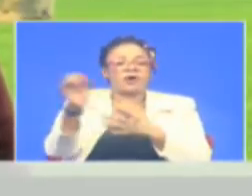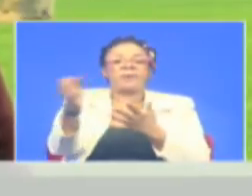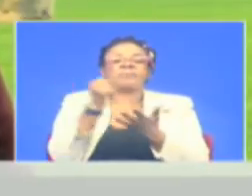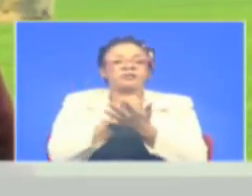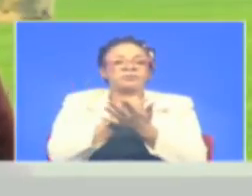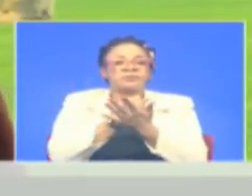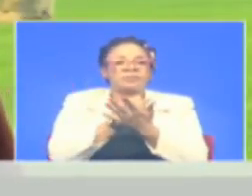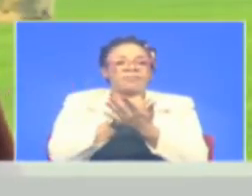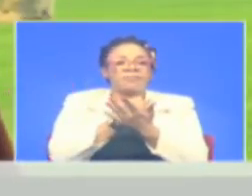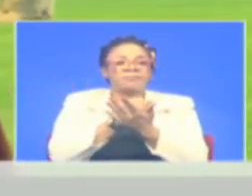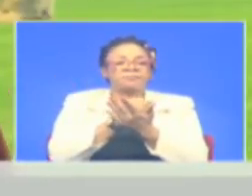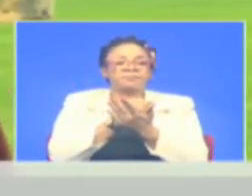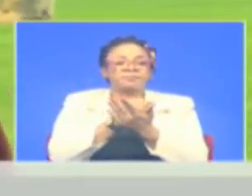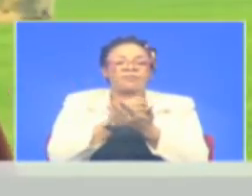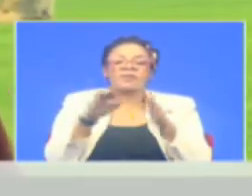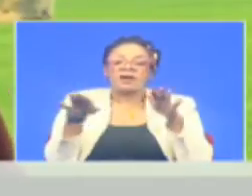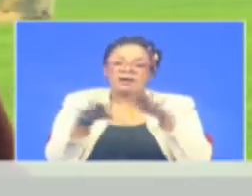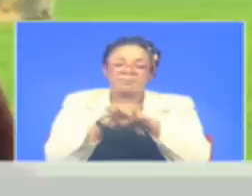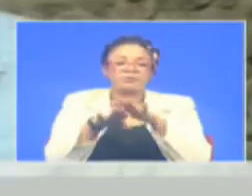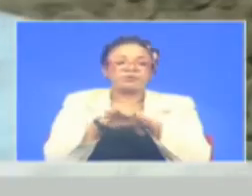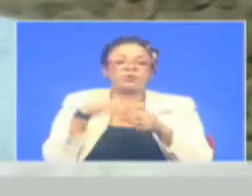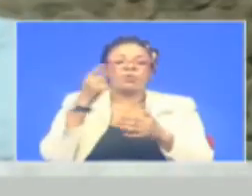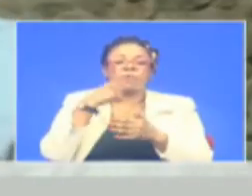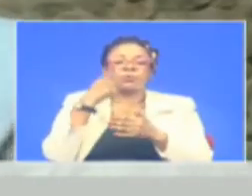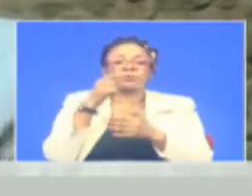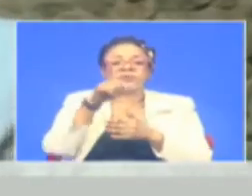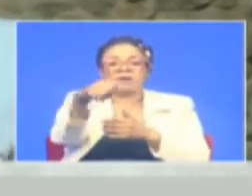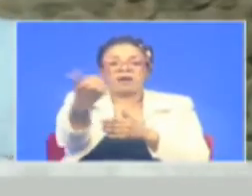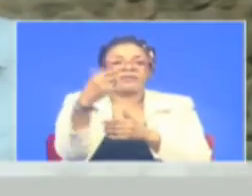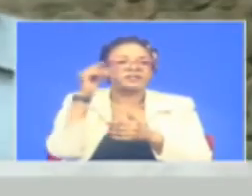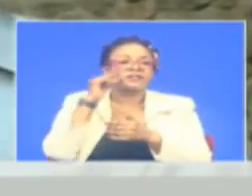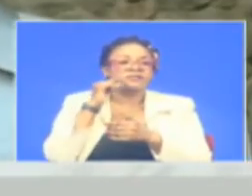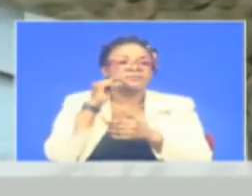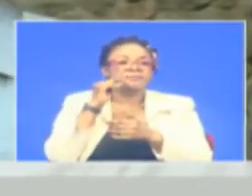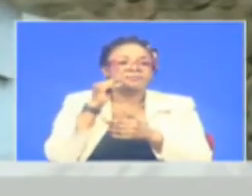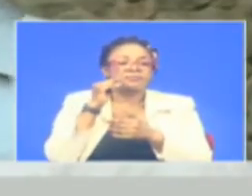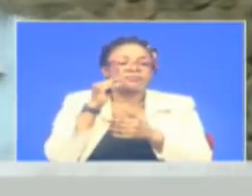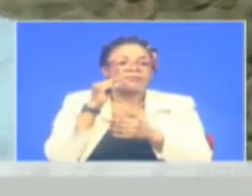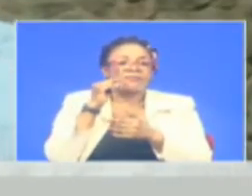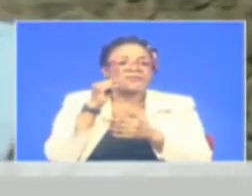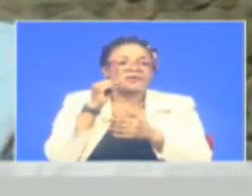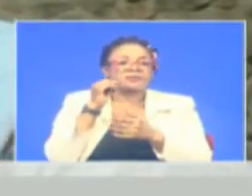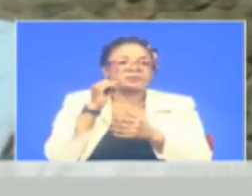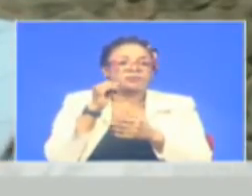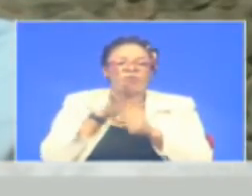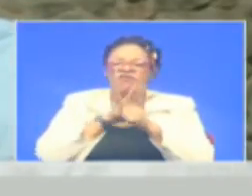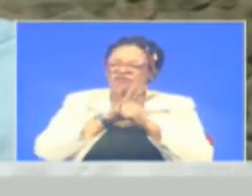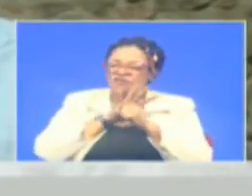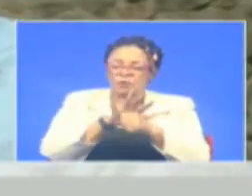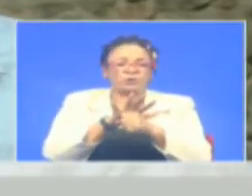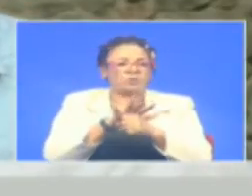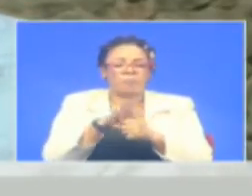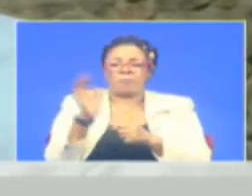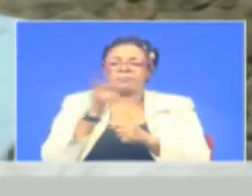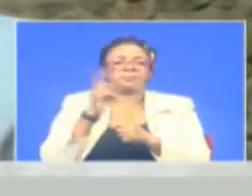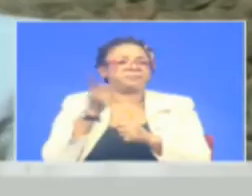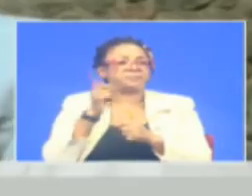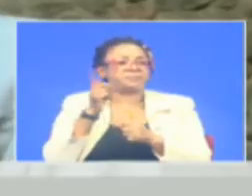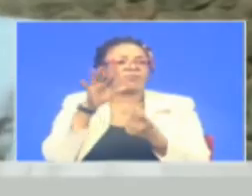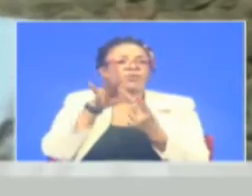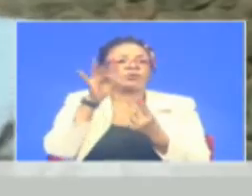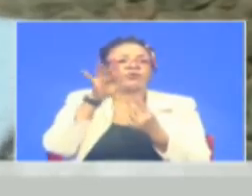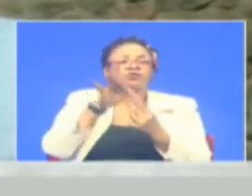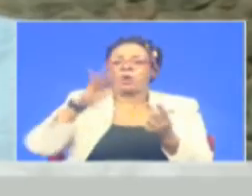a deputy governor who is the other gender. But it cannot be that you are being forced to choose a